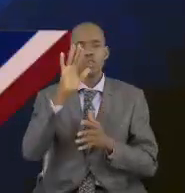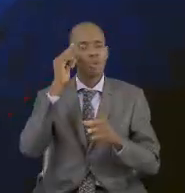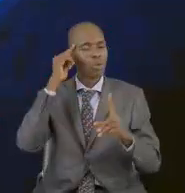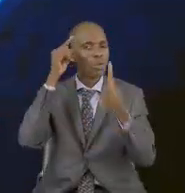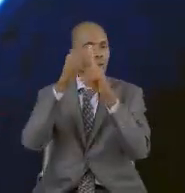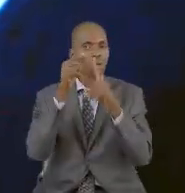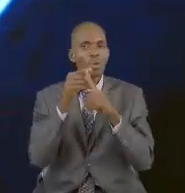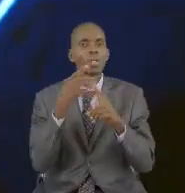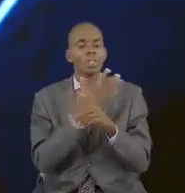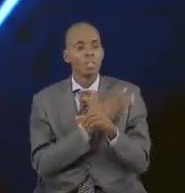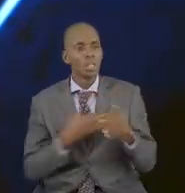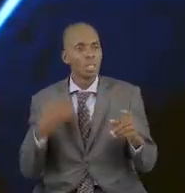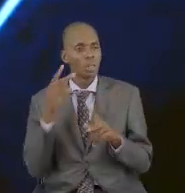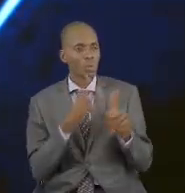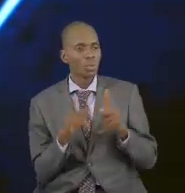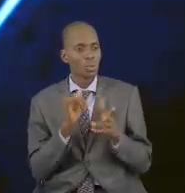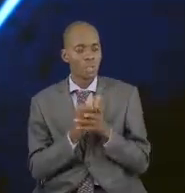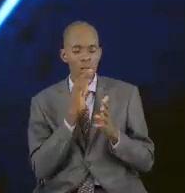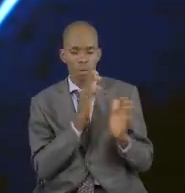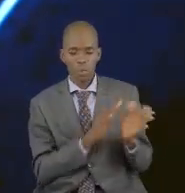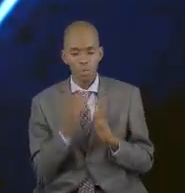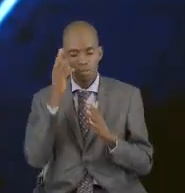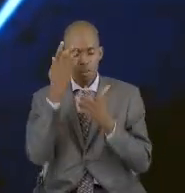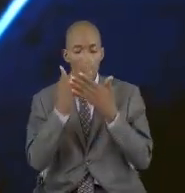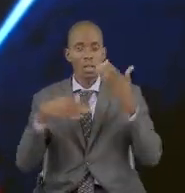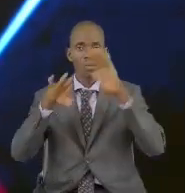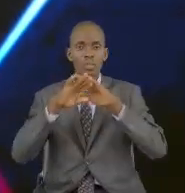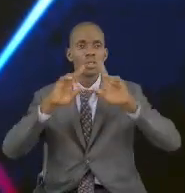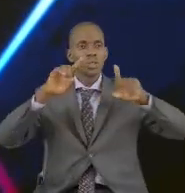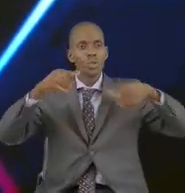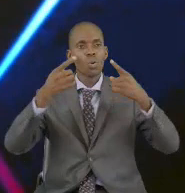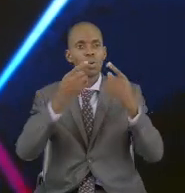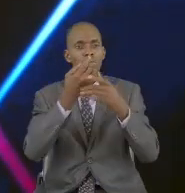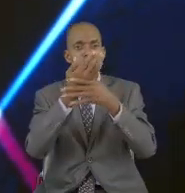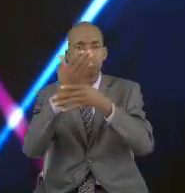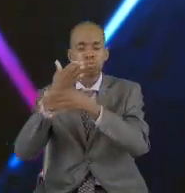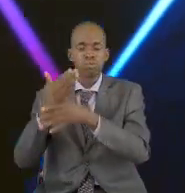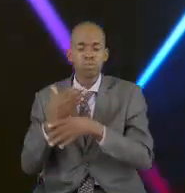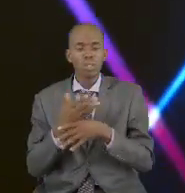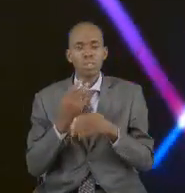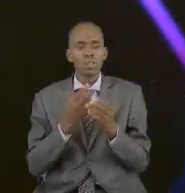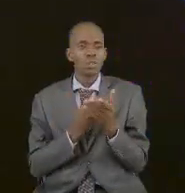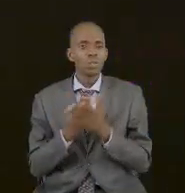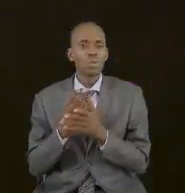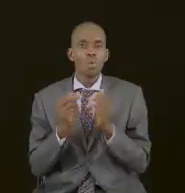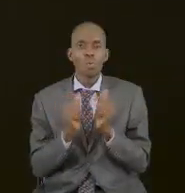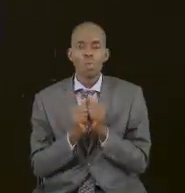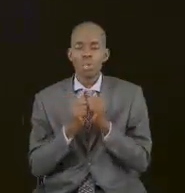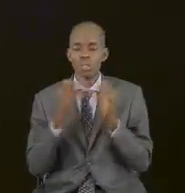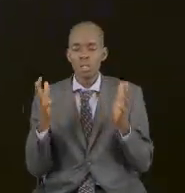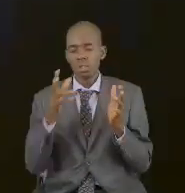for heaven, this is the only thing to share, sharing the truth of Christ without